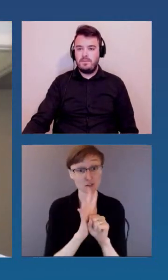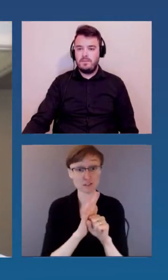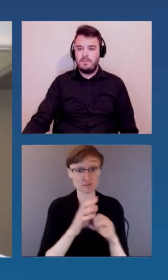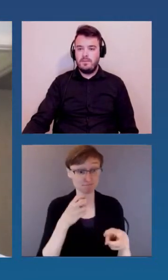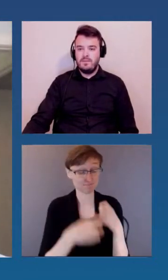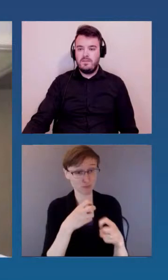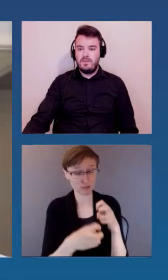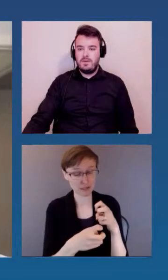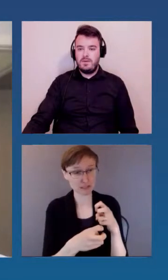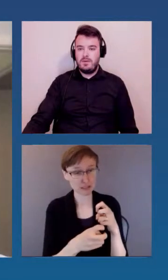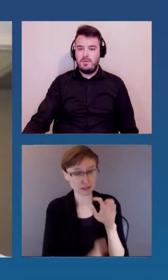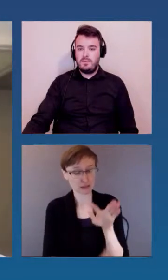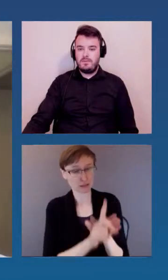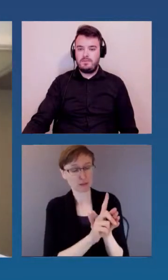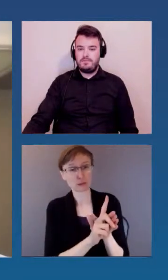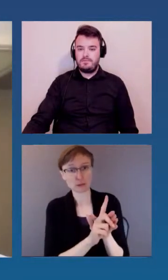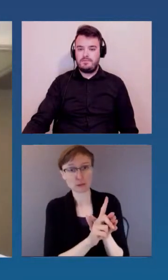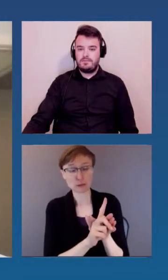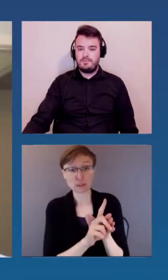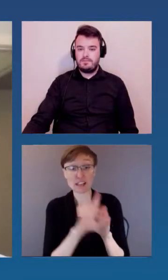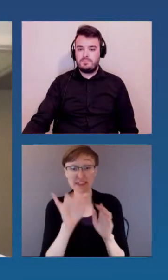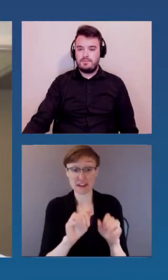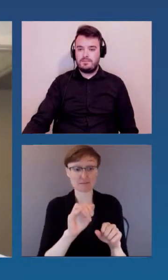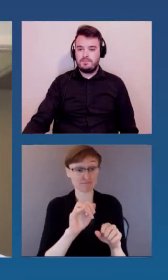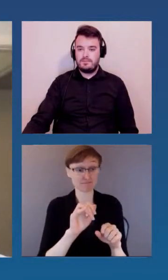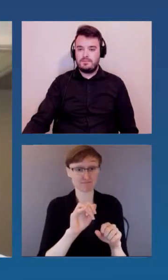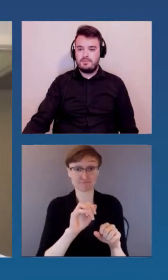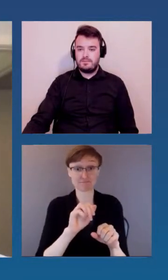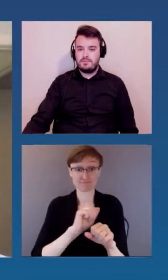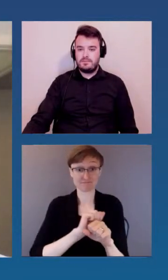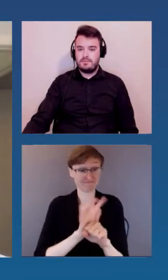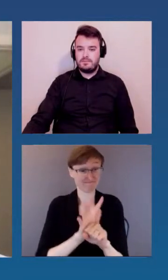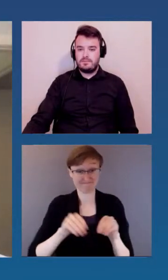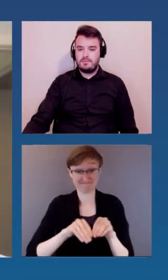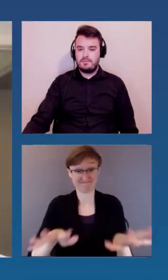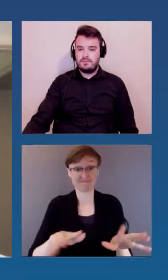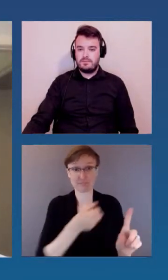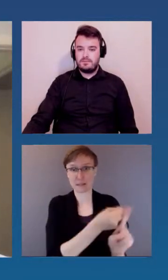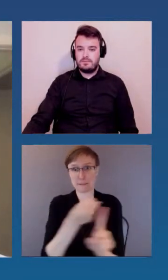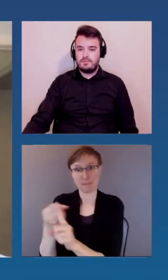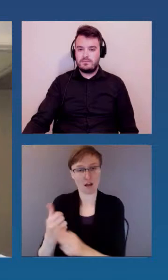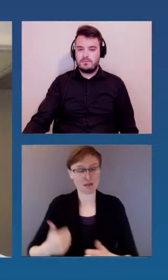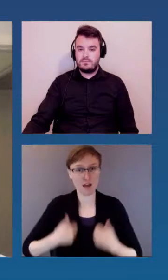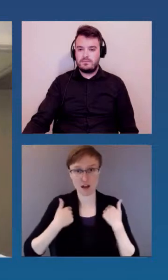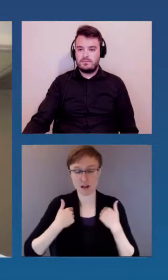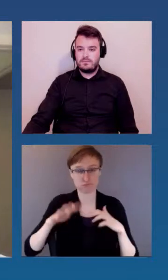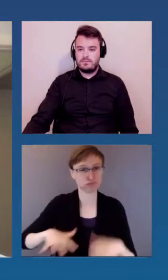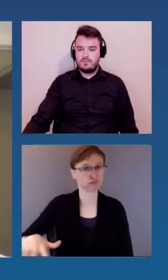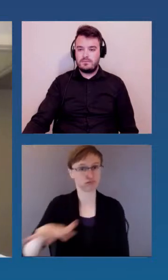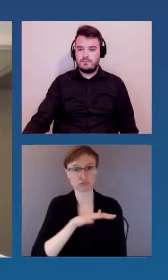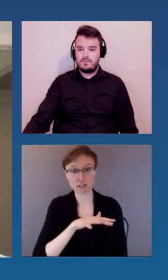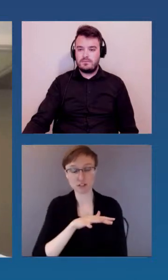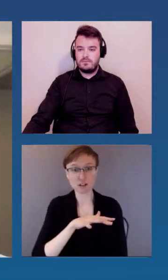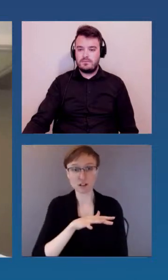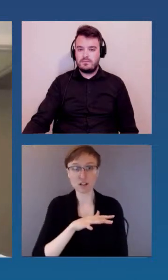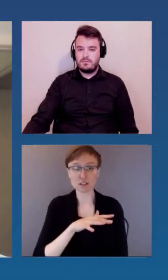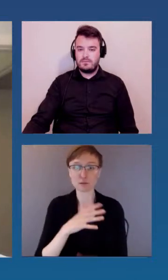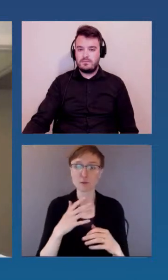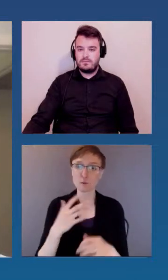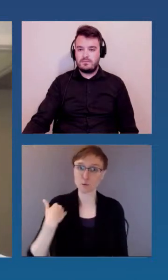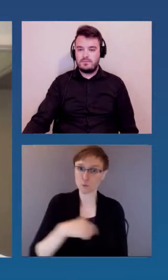and our information, communicating with our community to ensure that we're all safe. In this way, we can pursue